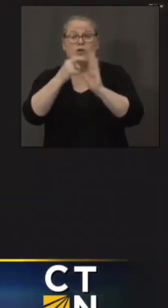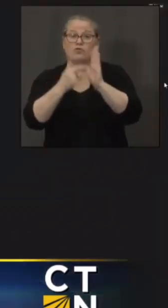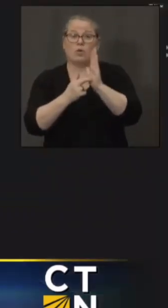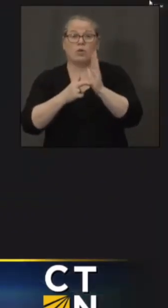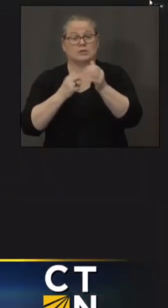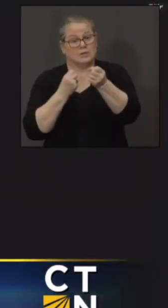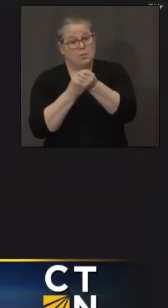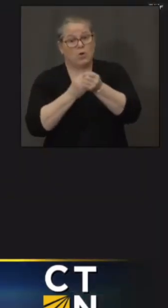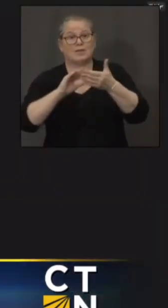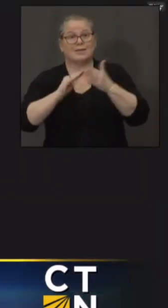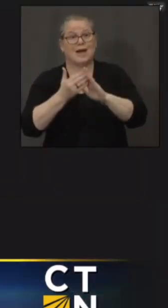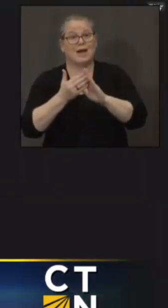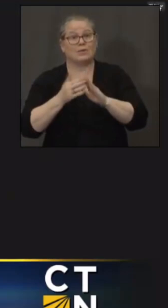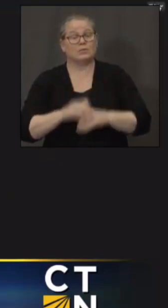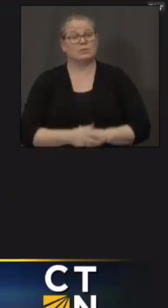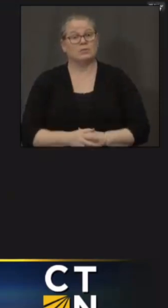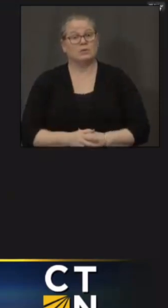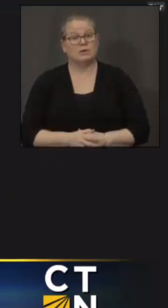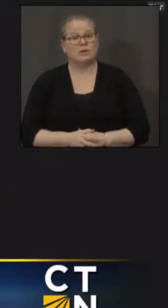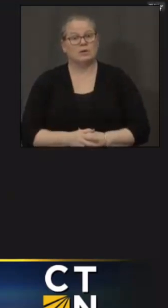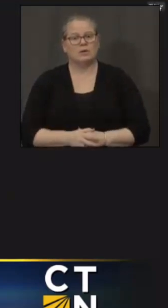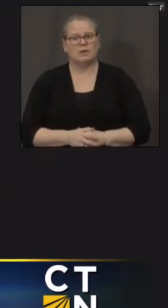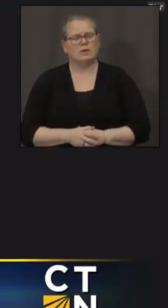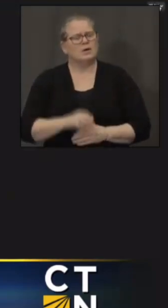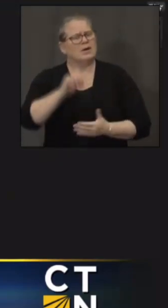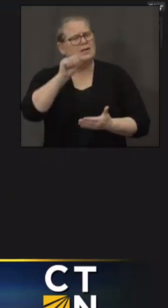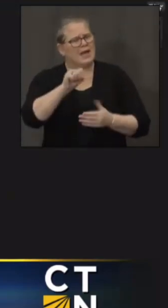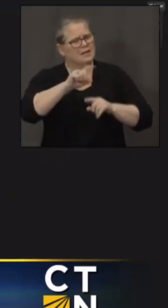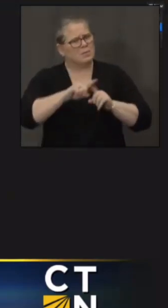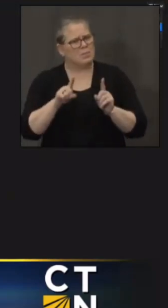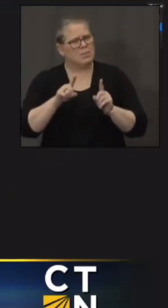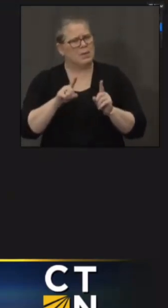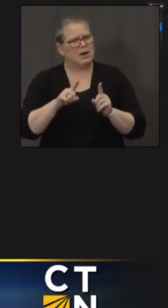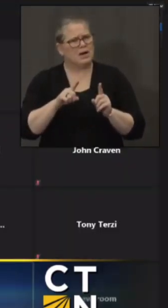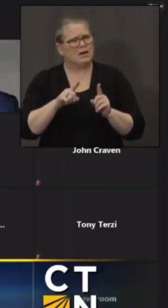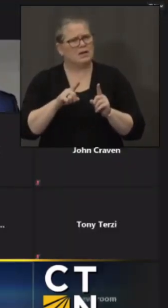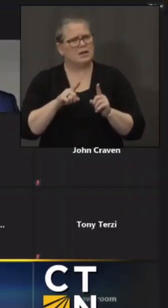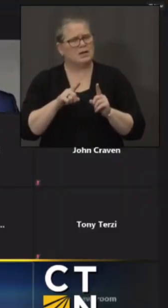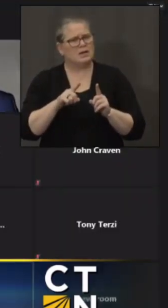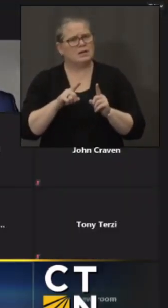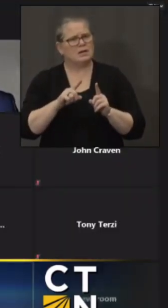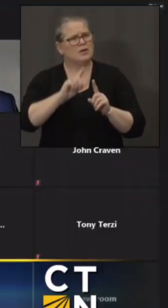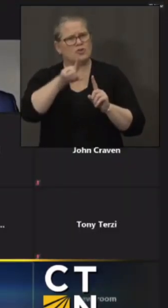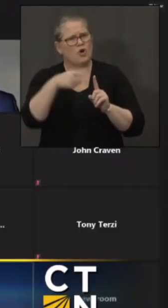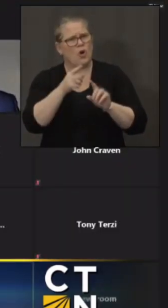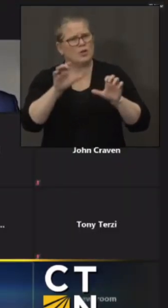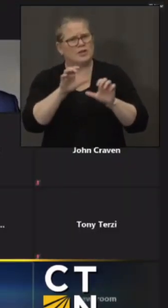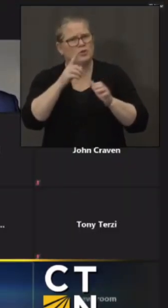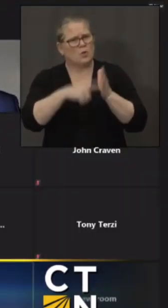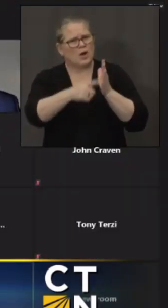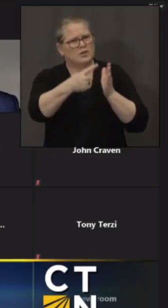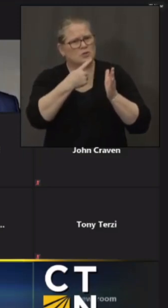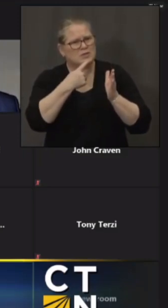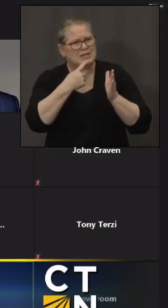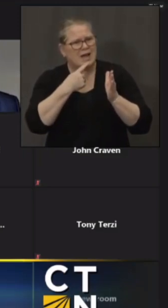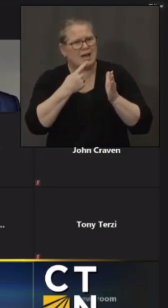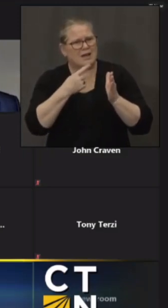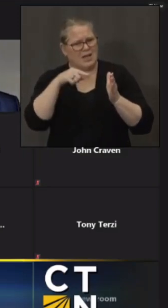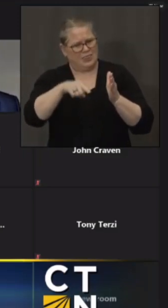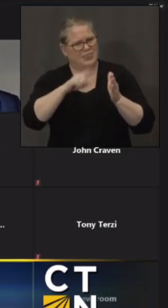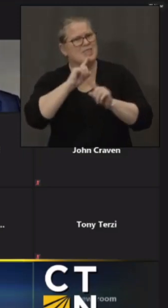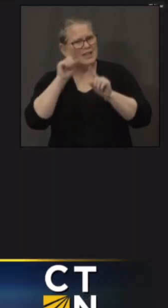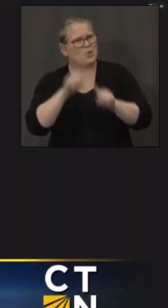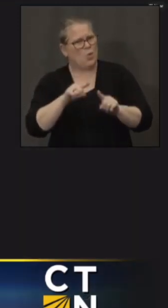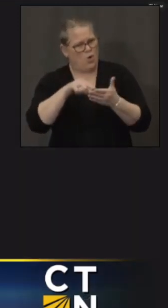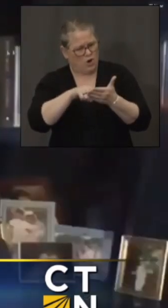Yes, but you're already doing, or you have been doing what you have just outlined. This order goes a step beyond. It says, if